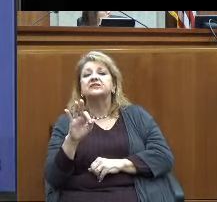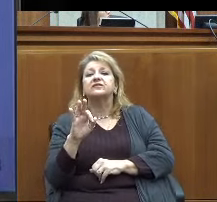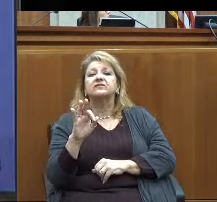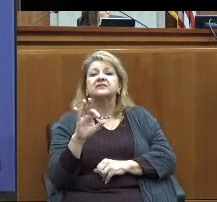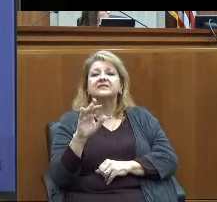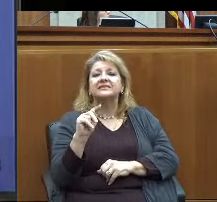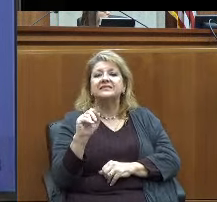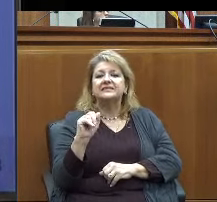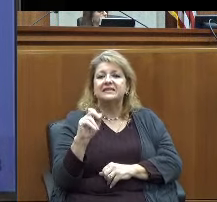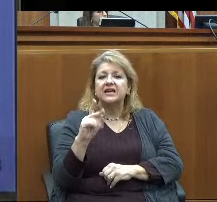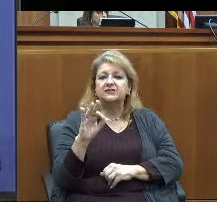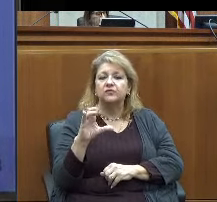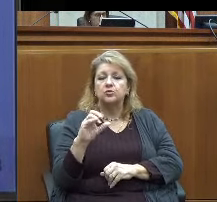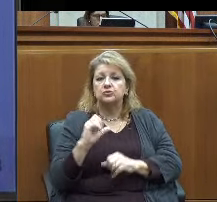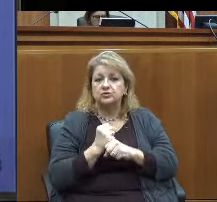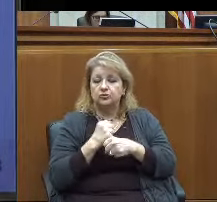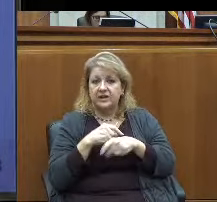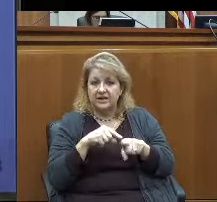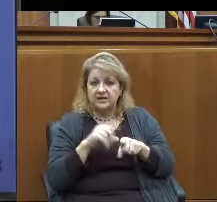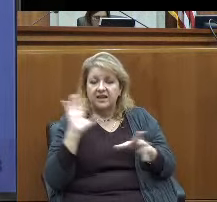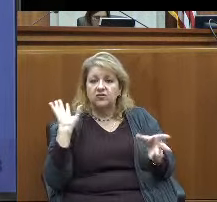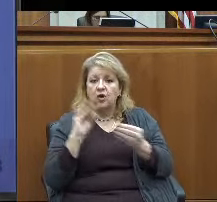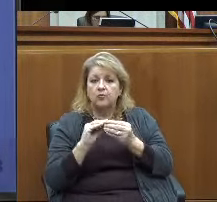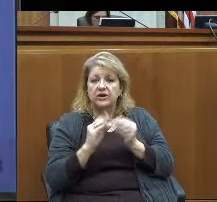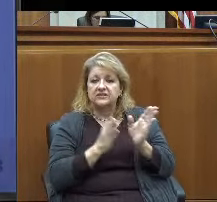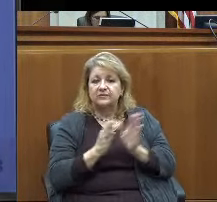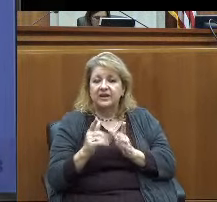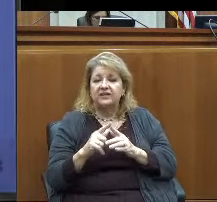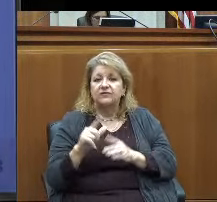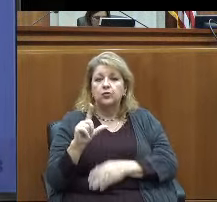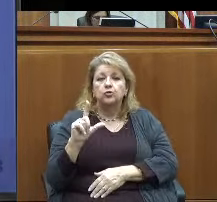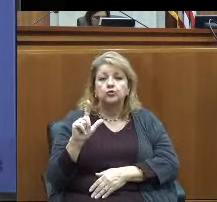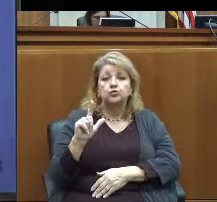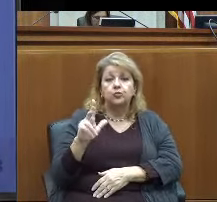that task force created a comprehensive plan consisting of